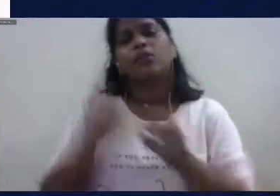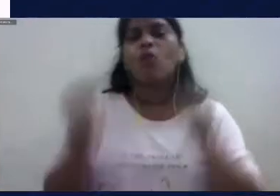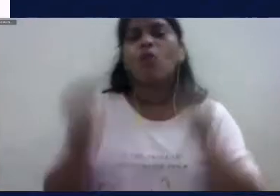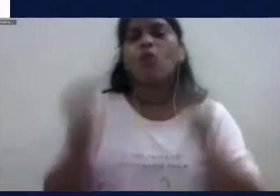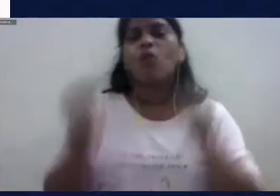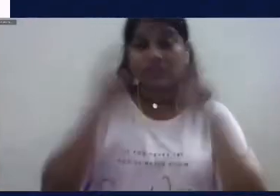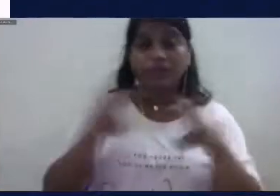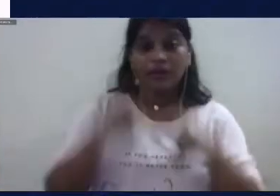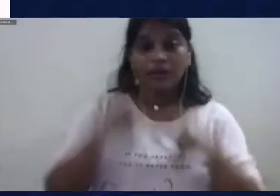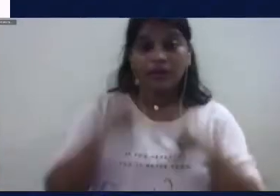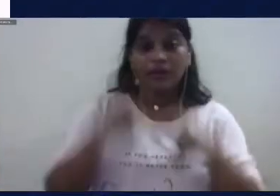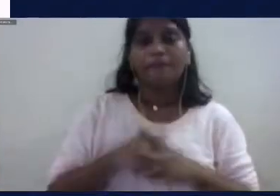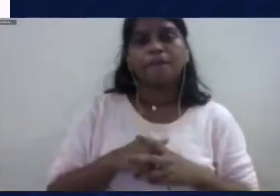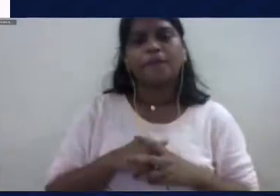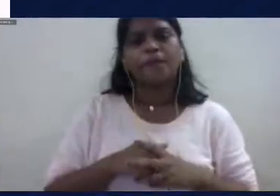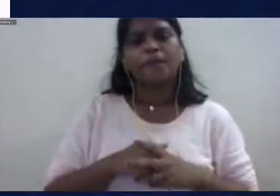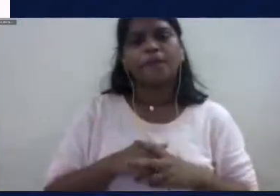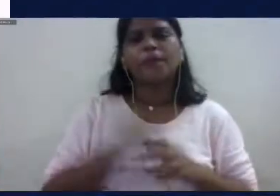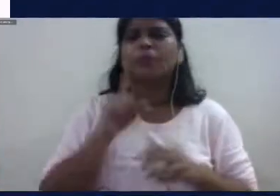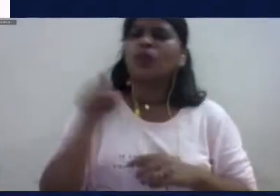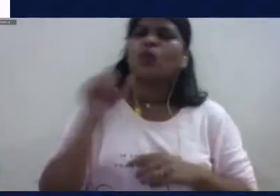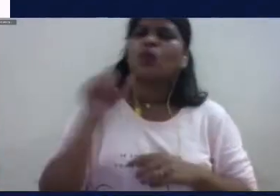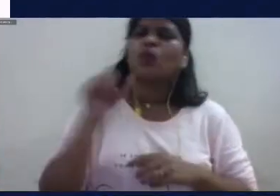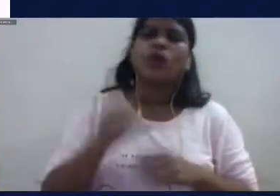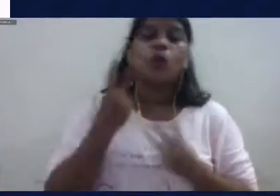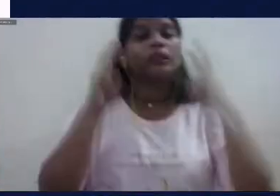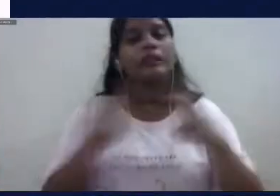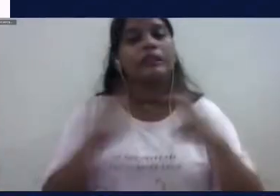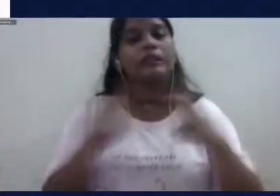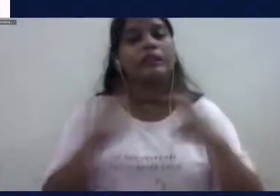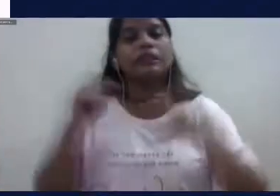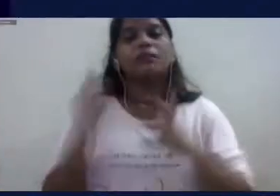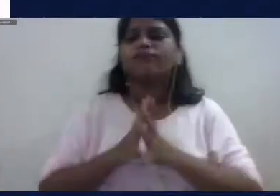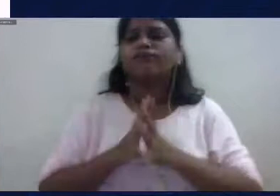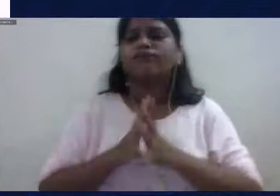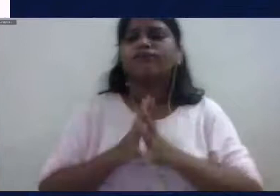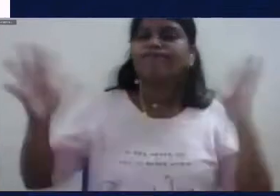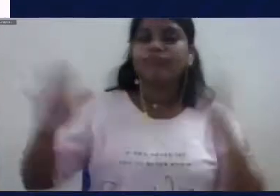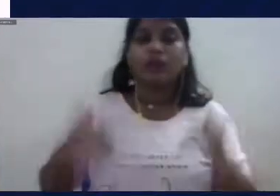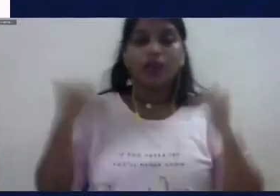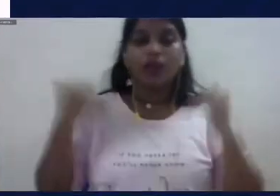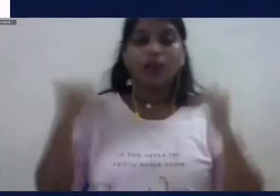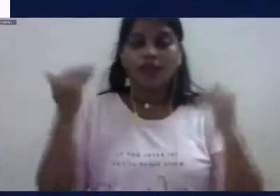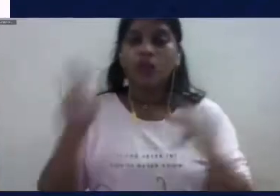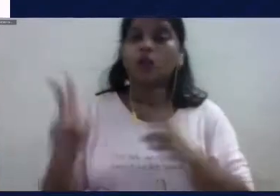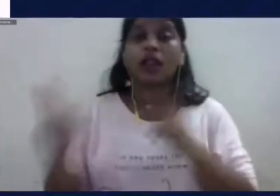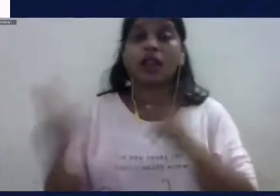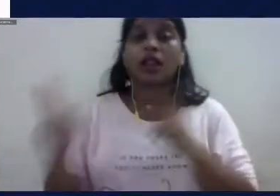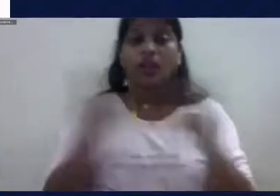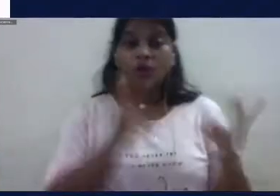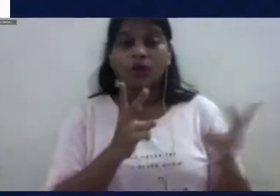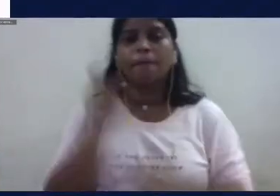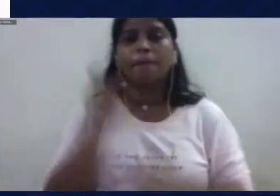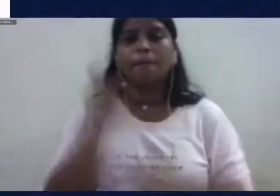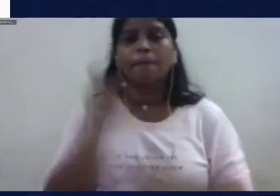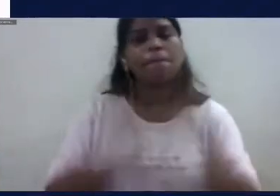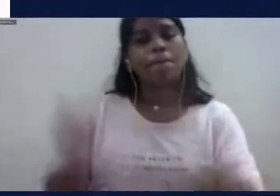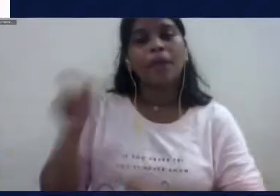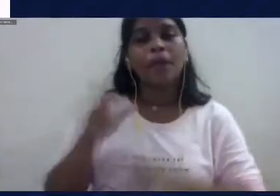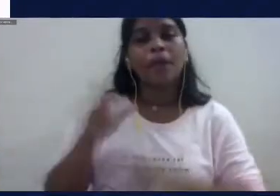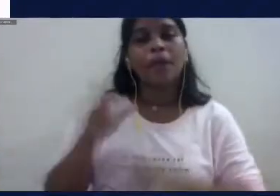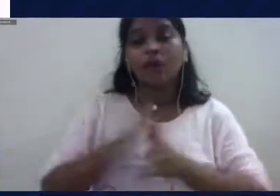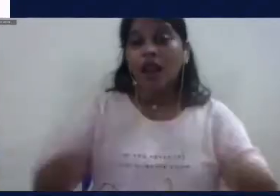deeply. But you can also research it at a much larger level. You kind of look at people at a